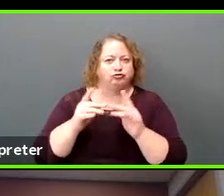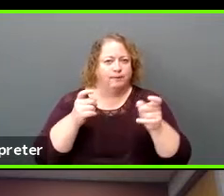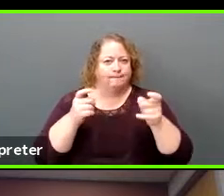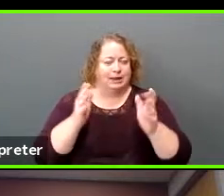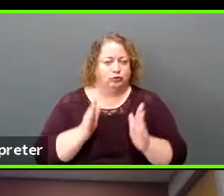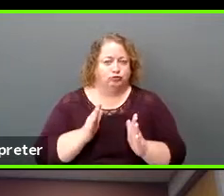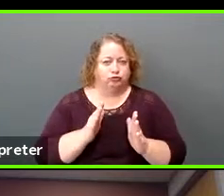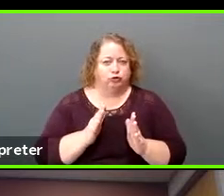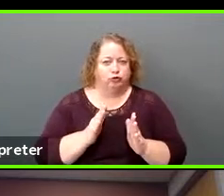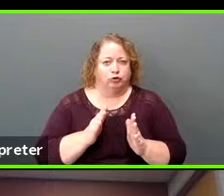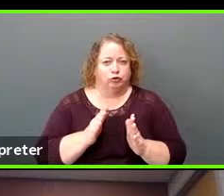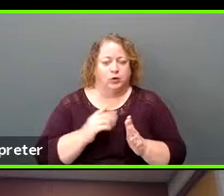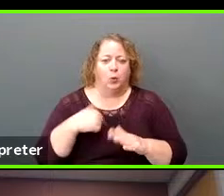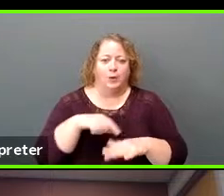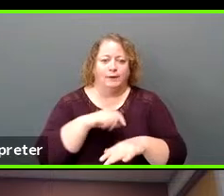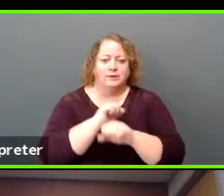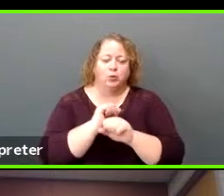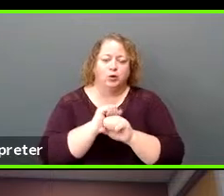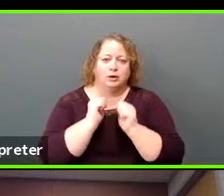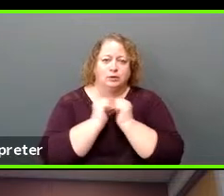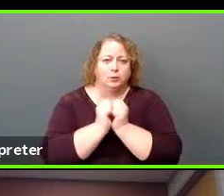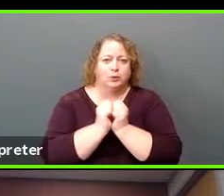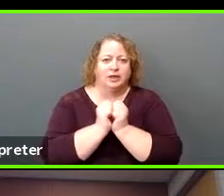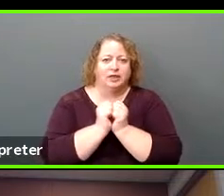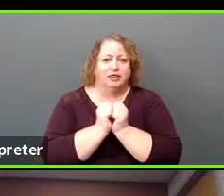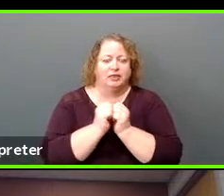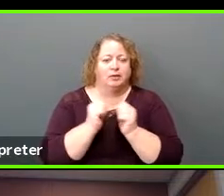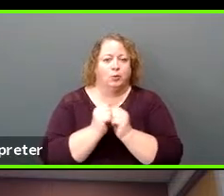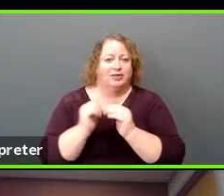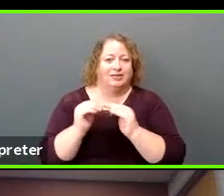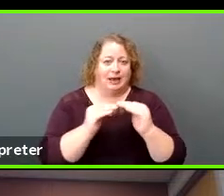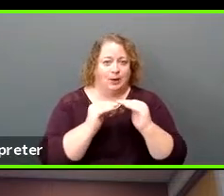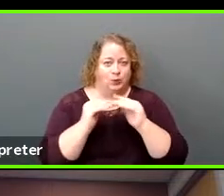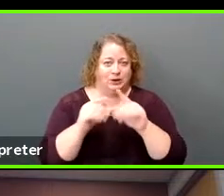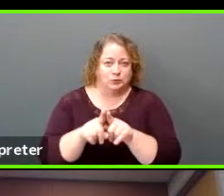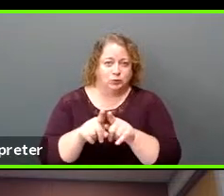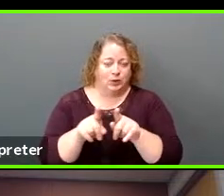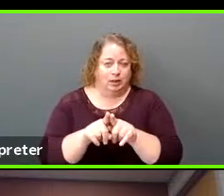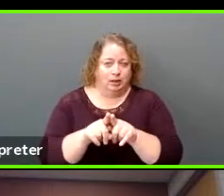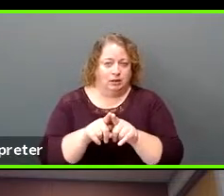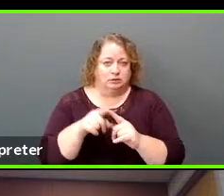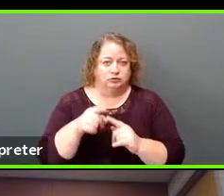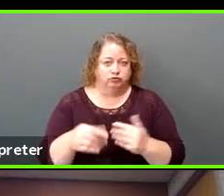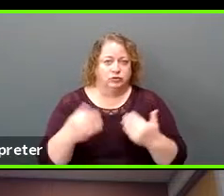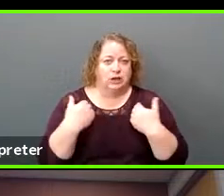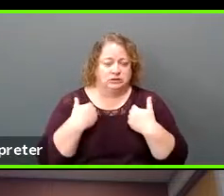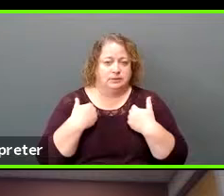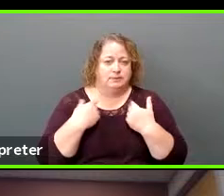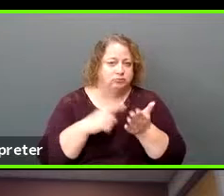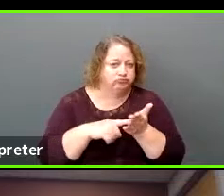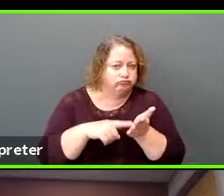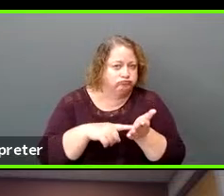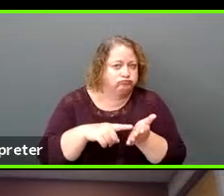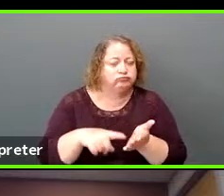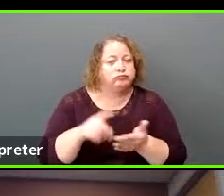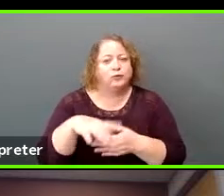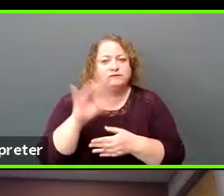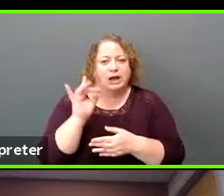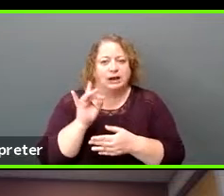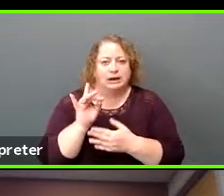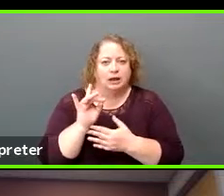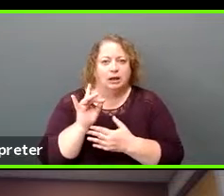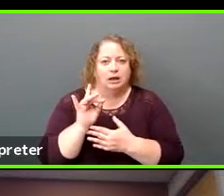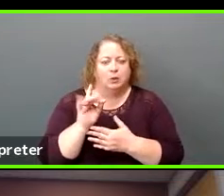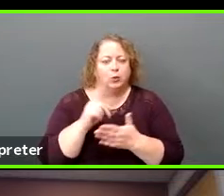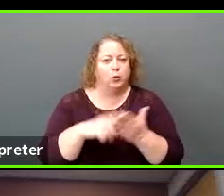manager who we've been working very closely with equity as well. And she has been digging into the research to find